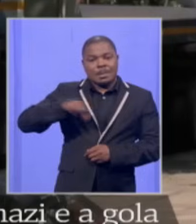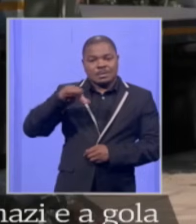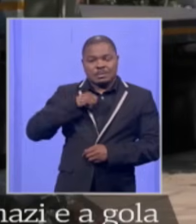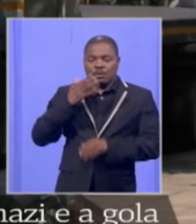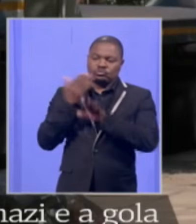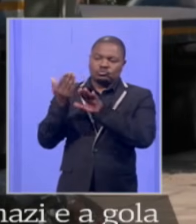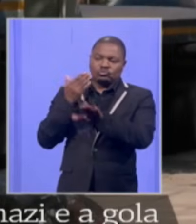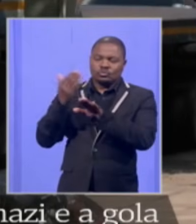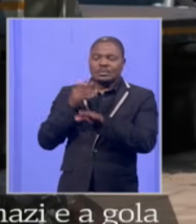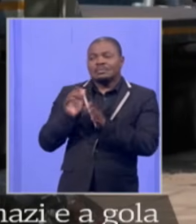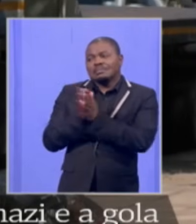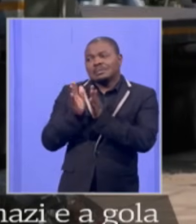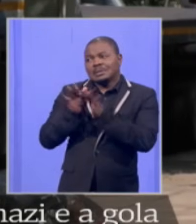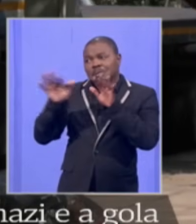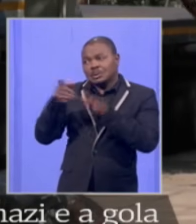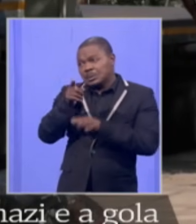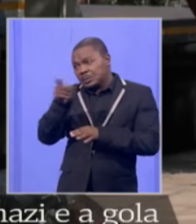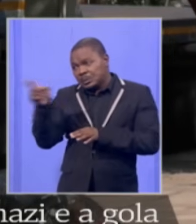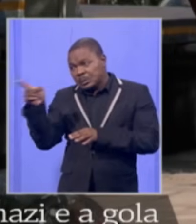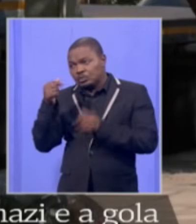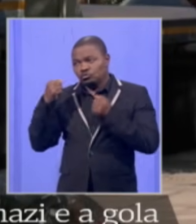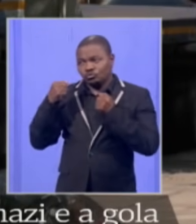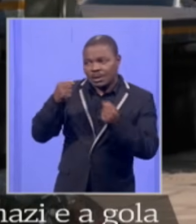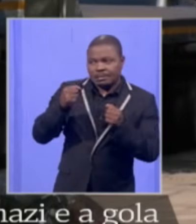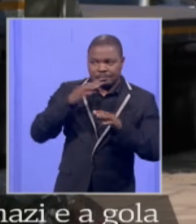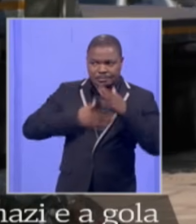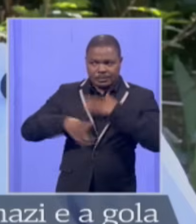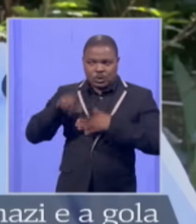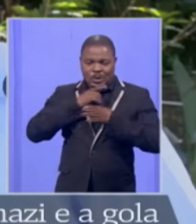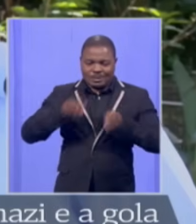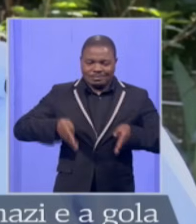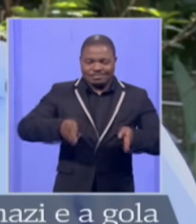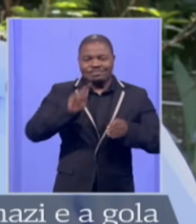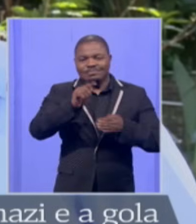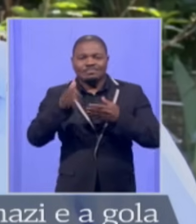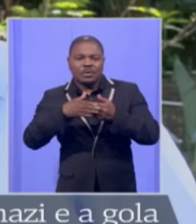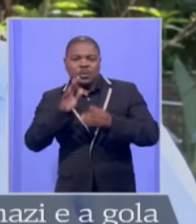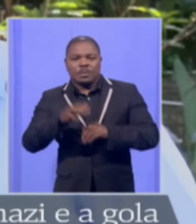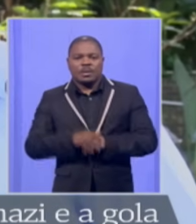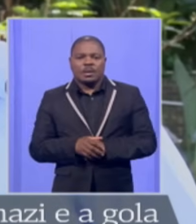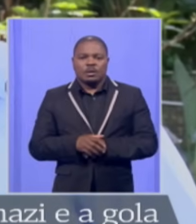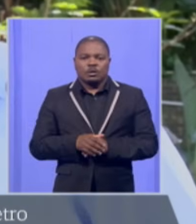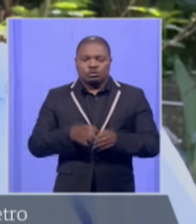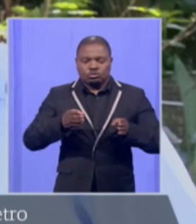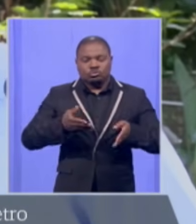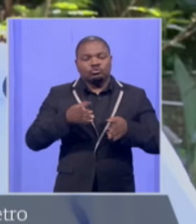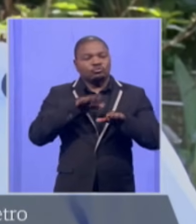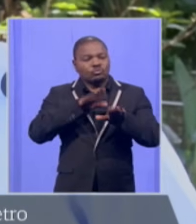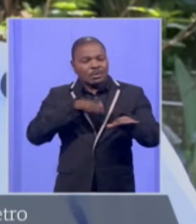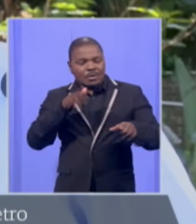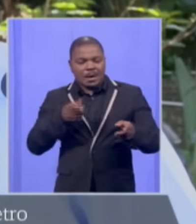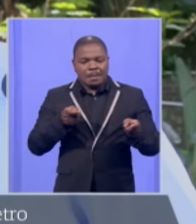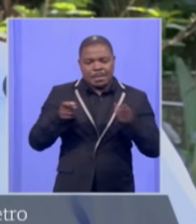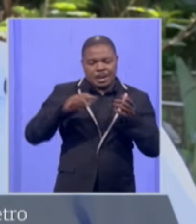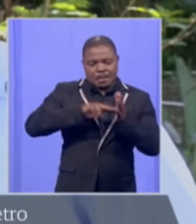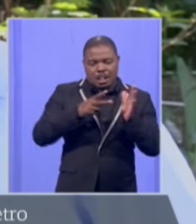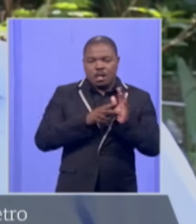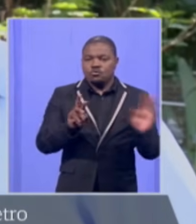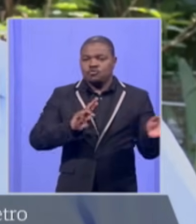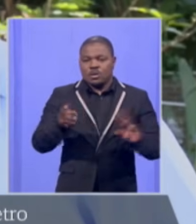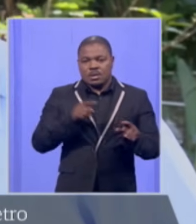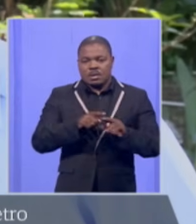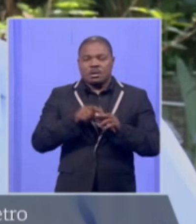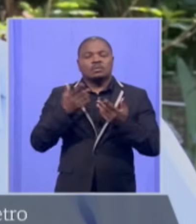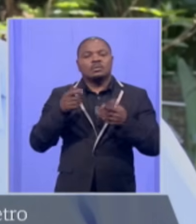nna pelotelele jaaka ditsela dingwe di tla bo di amegile. Our traffic management plan for this march is ready. The march will start